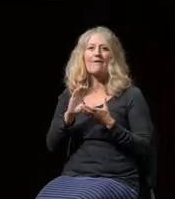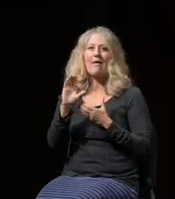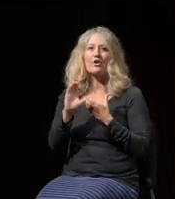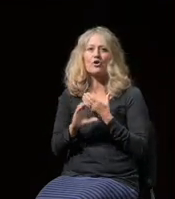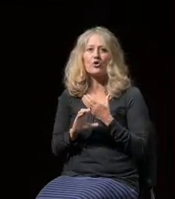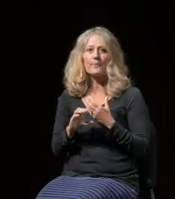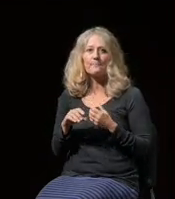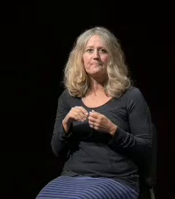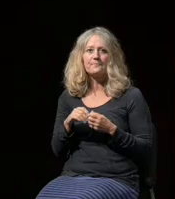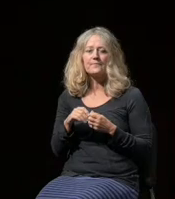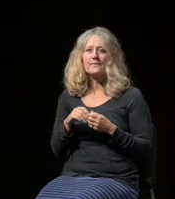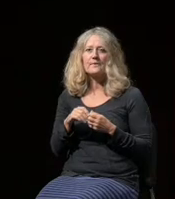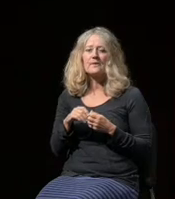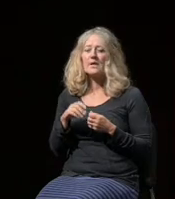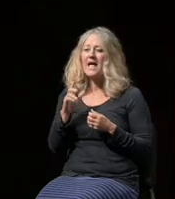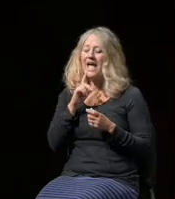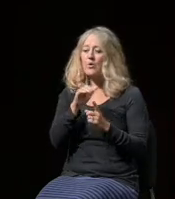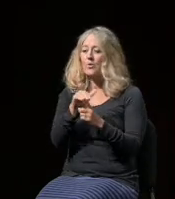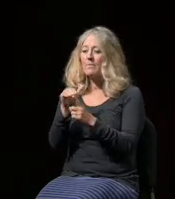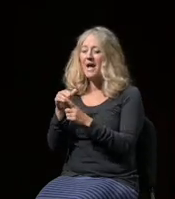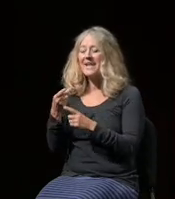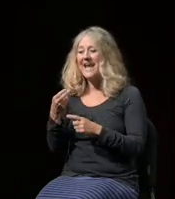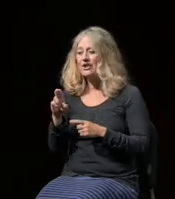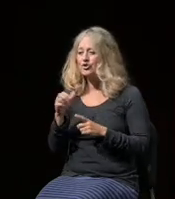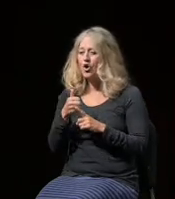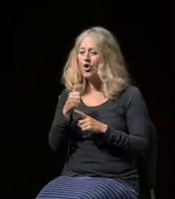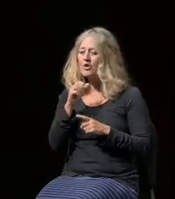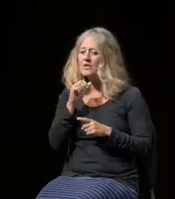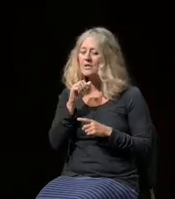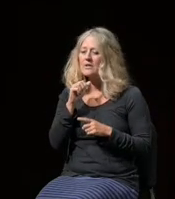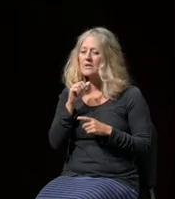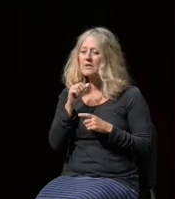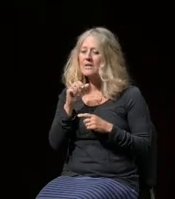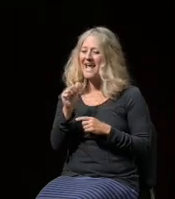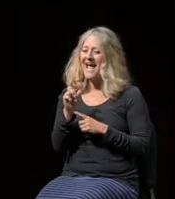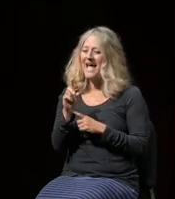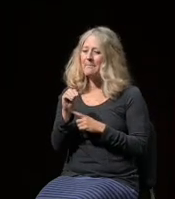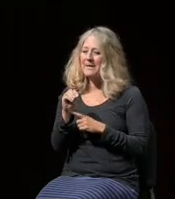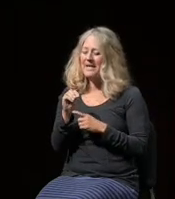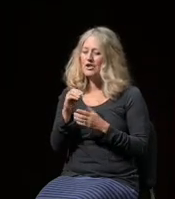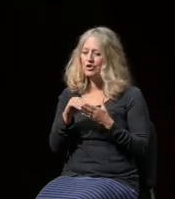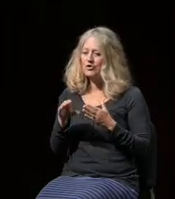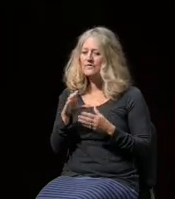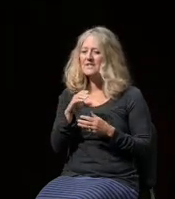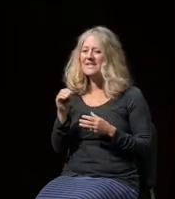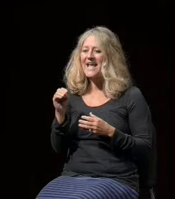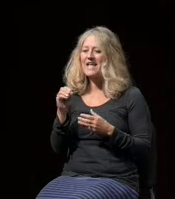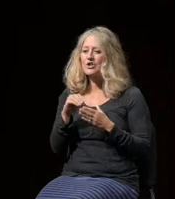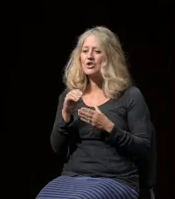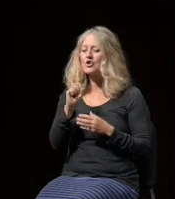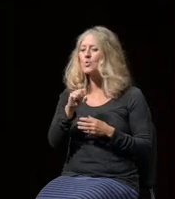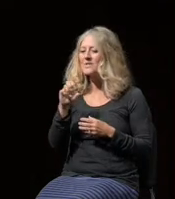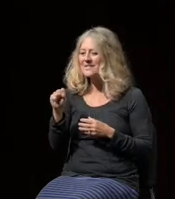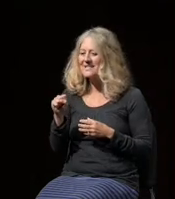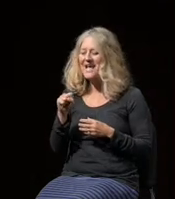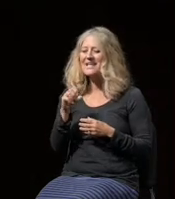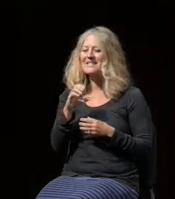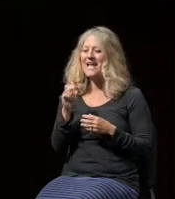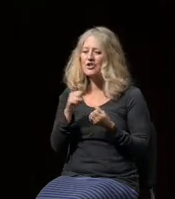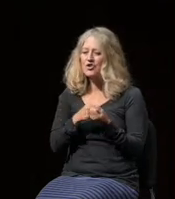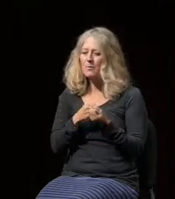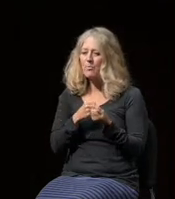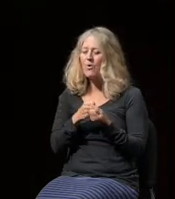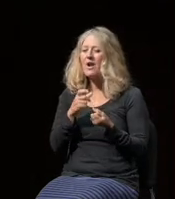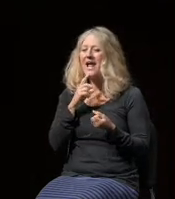I'll close with a quick reminder that Human Resources, Administrative Services, and Student Success and Support Programs have provided